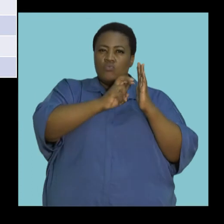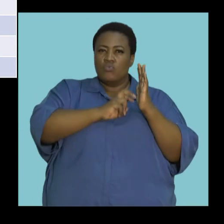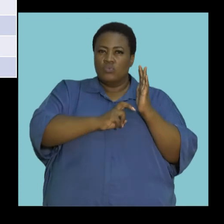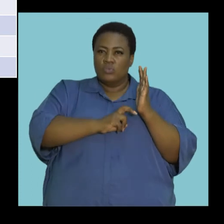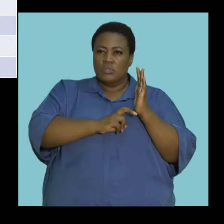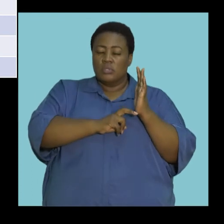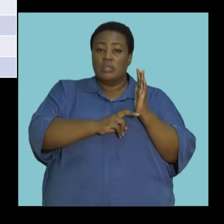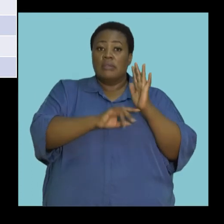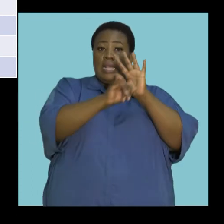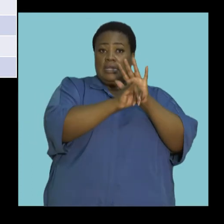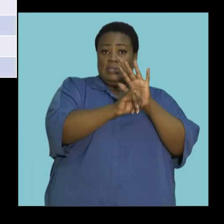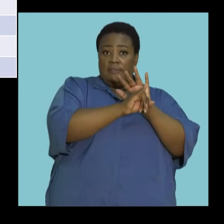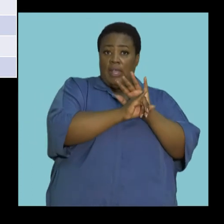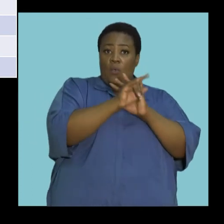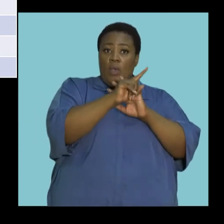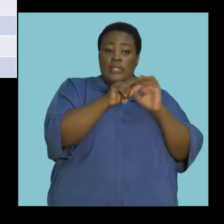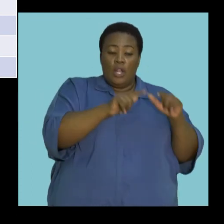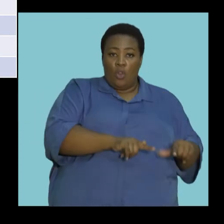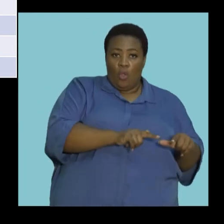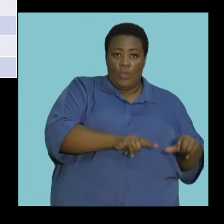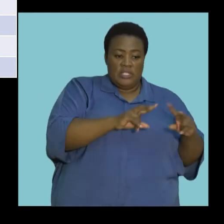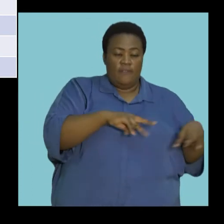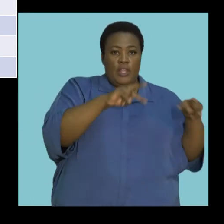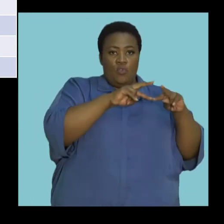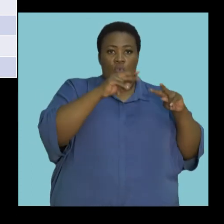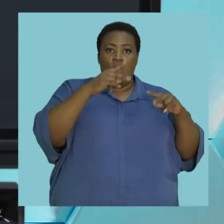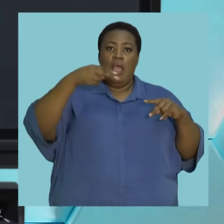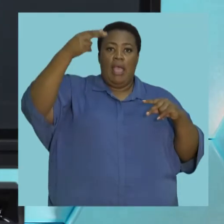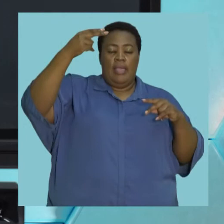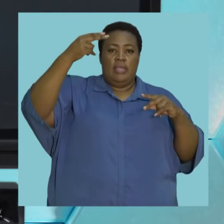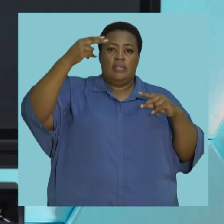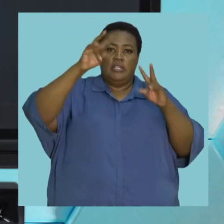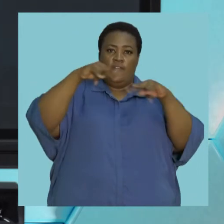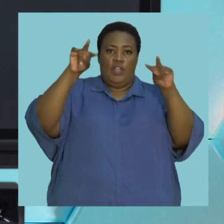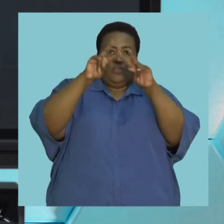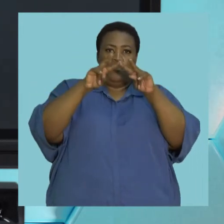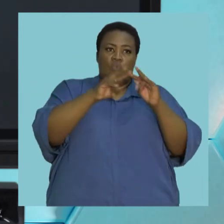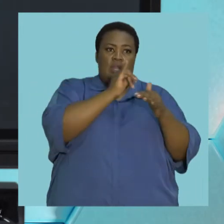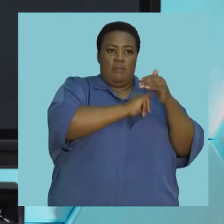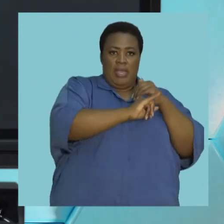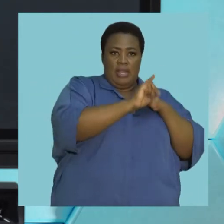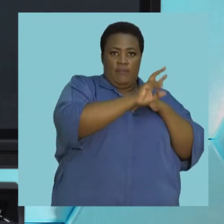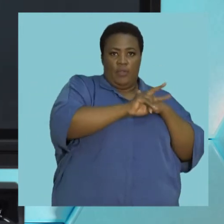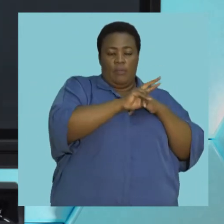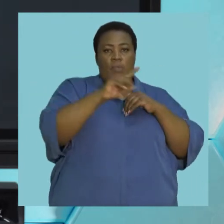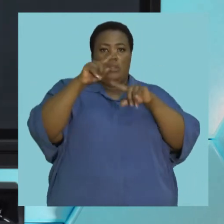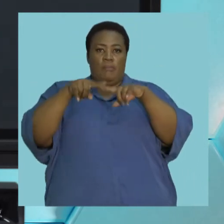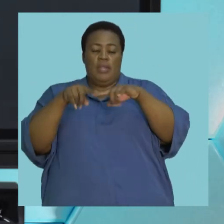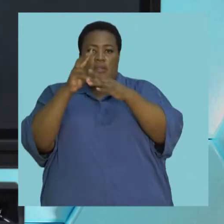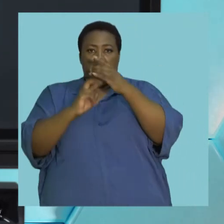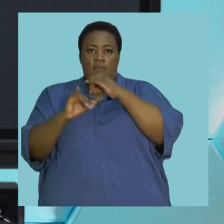that we were using. So let's identify the lowest value, the highest value in the dependent and independent